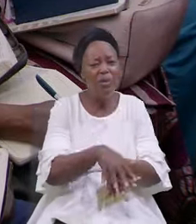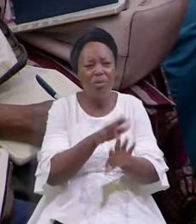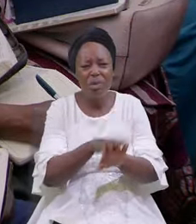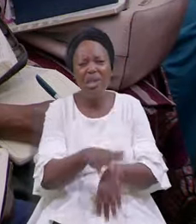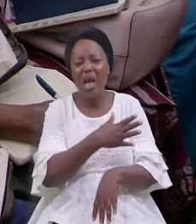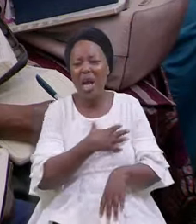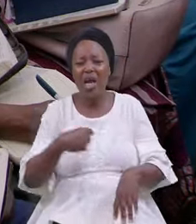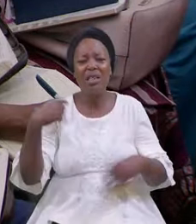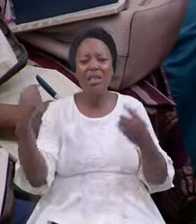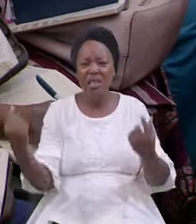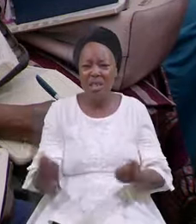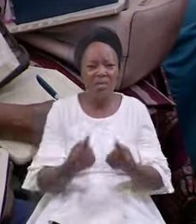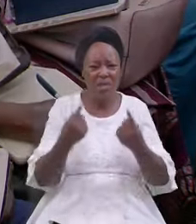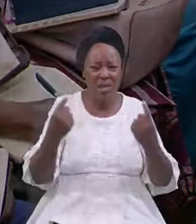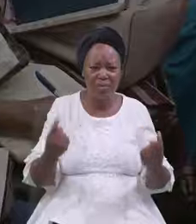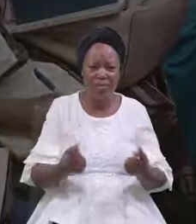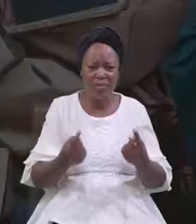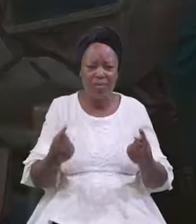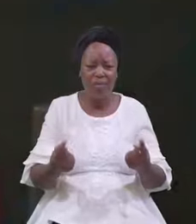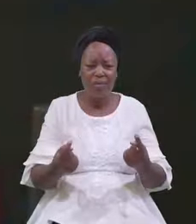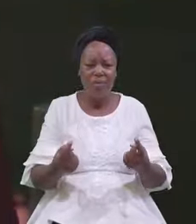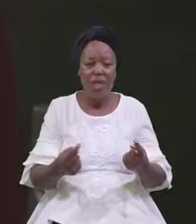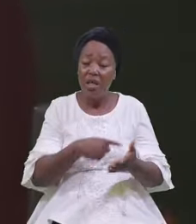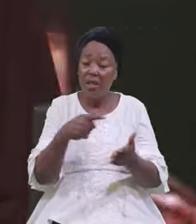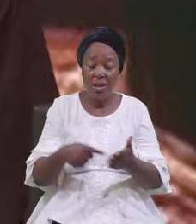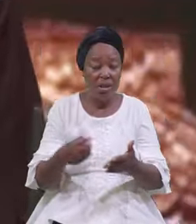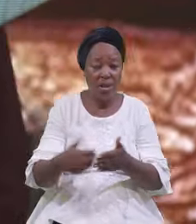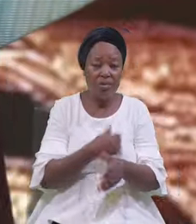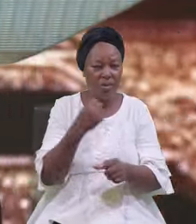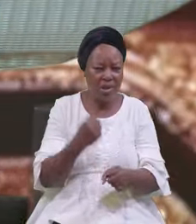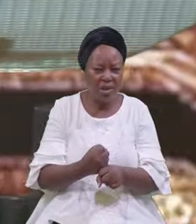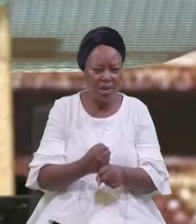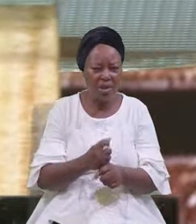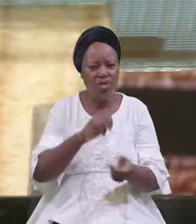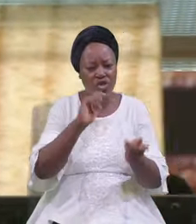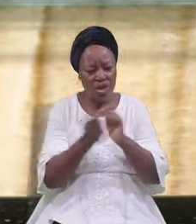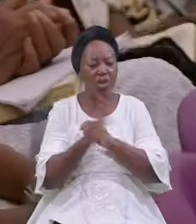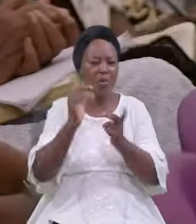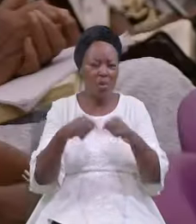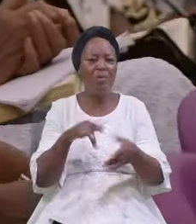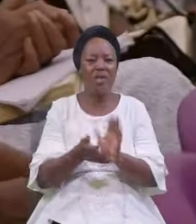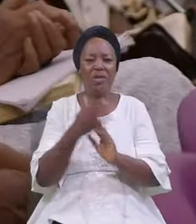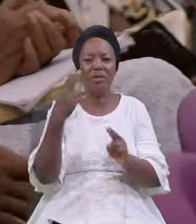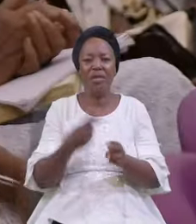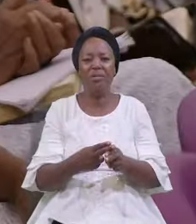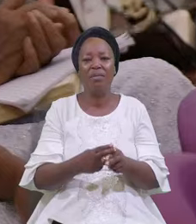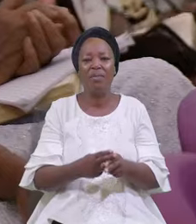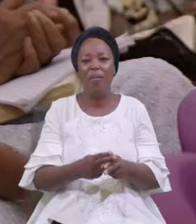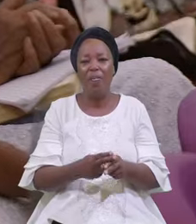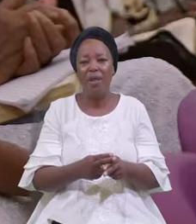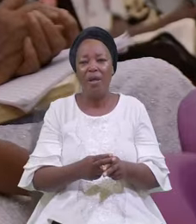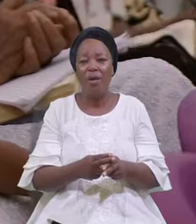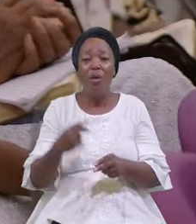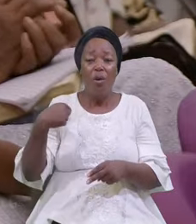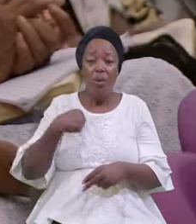hypocrisy and iniquity. This new year, change will come. Amen. We're